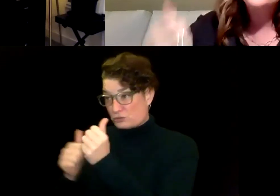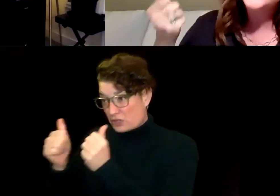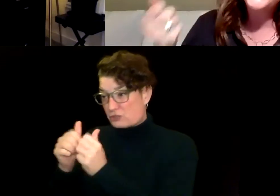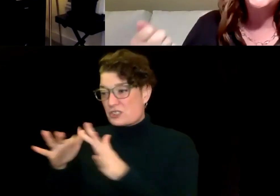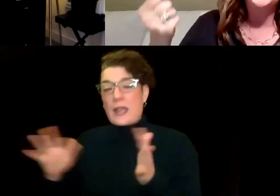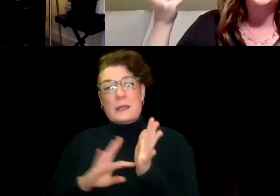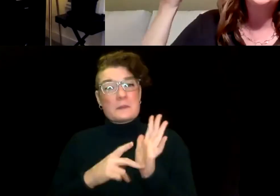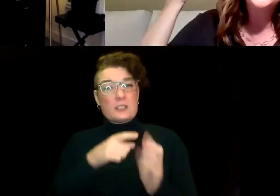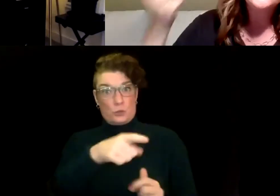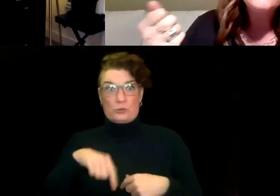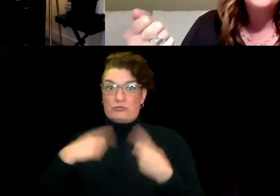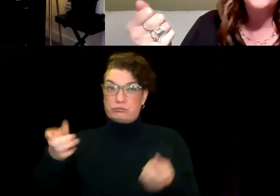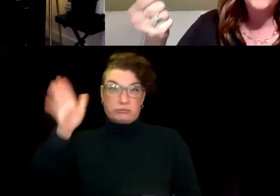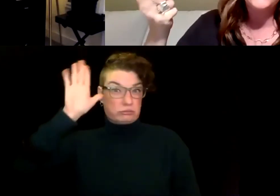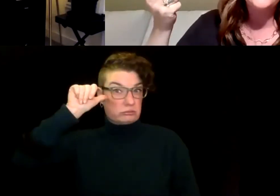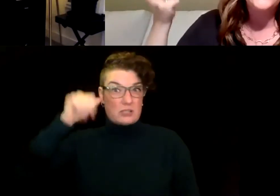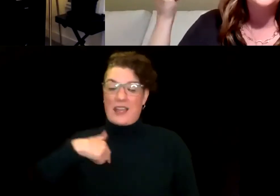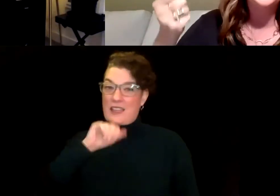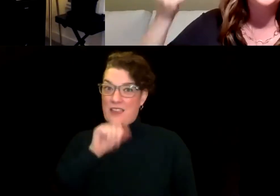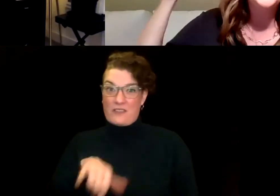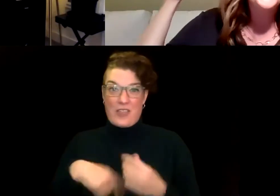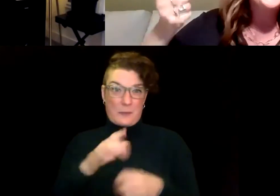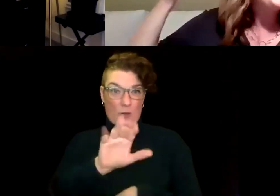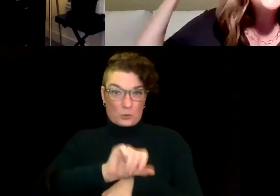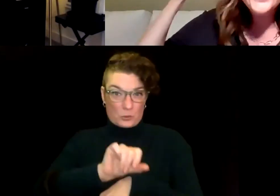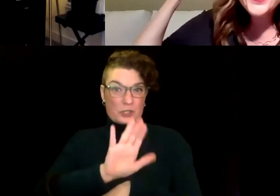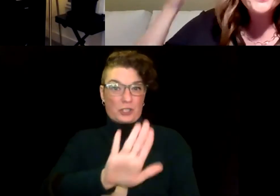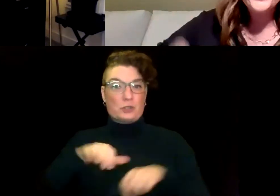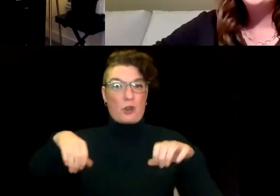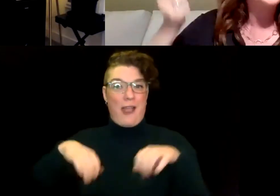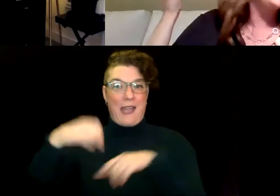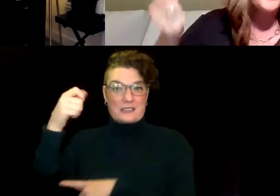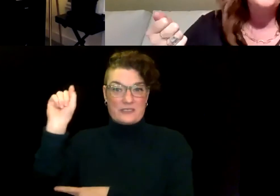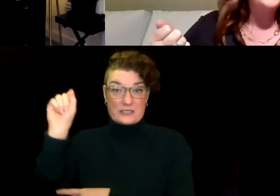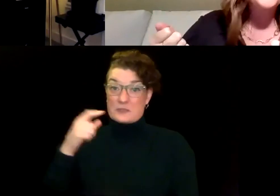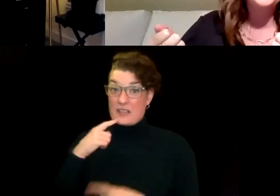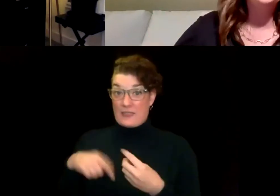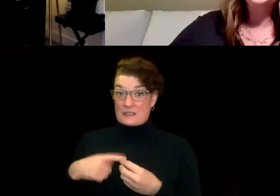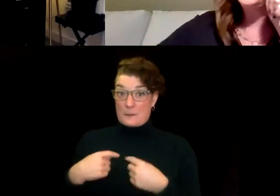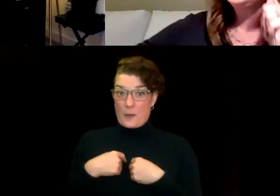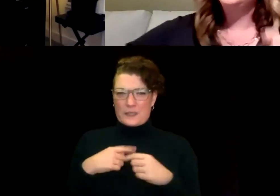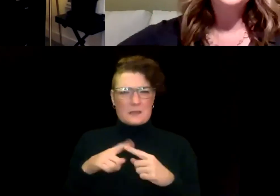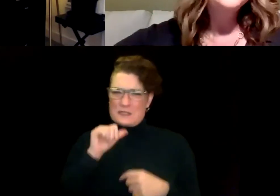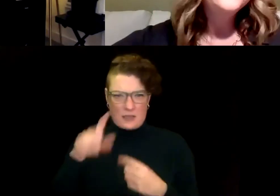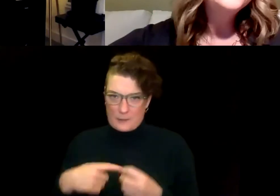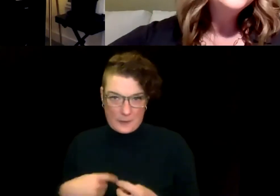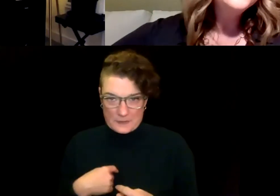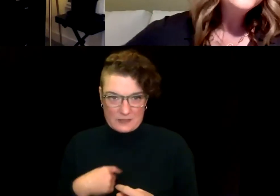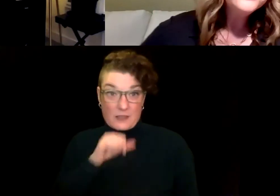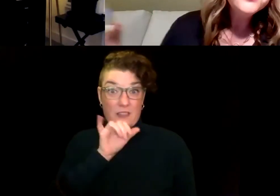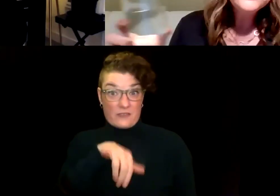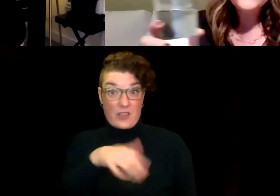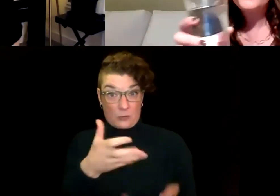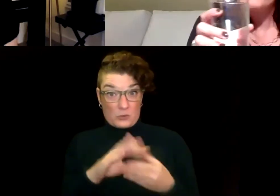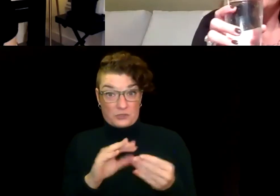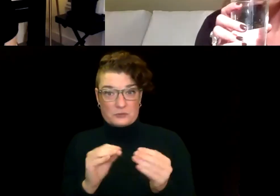been very insistent. It's something I love about your work and your activism, that like, this is about me, but it's not about me. Yeah, well,